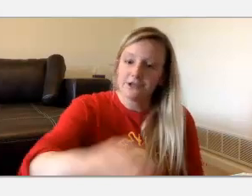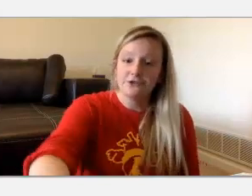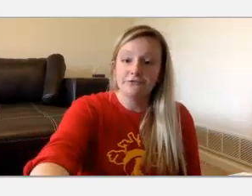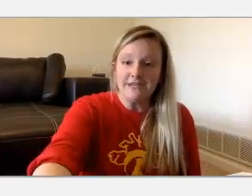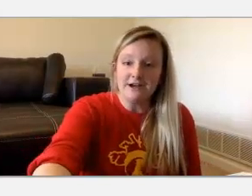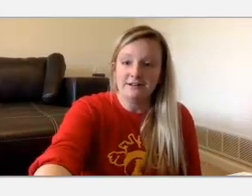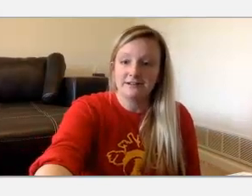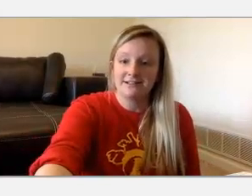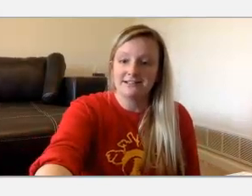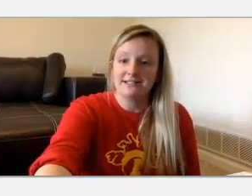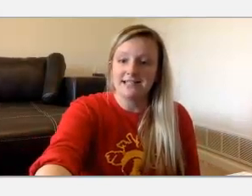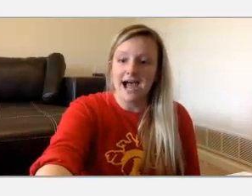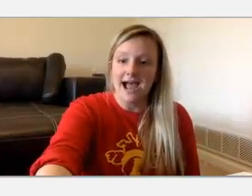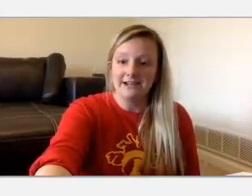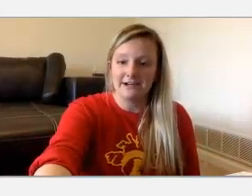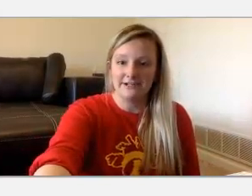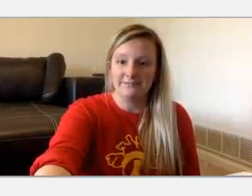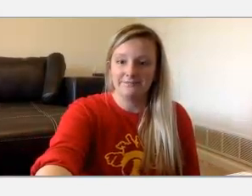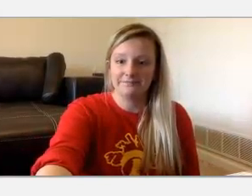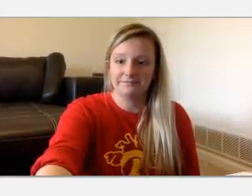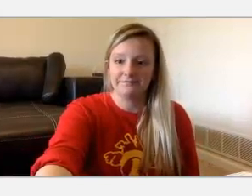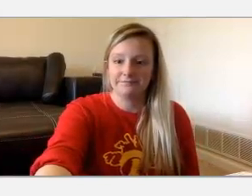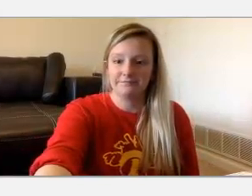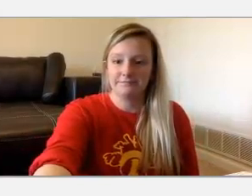when feel tired.